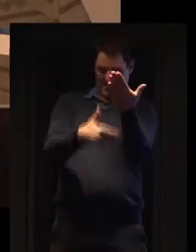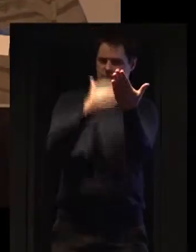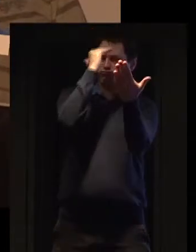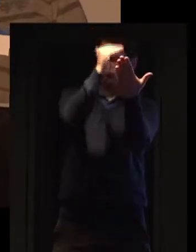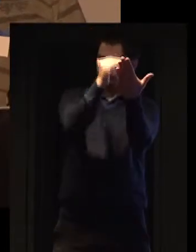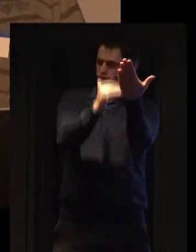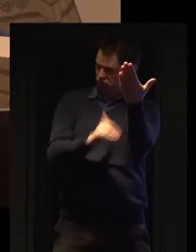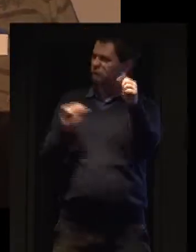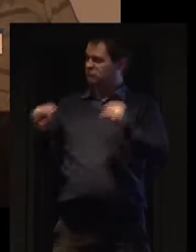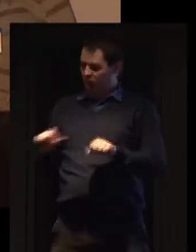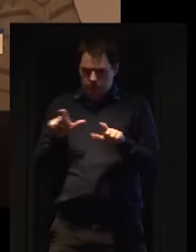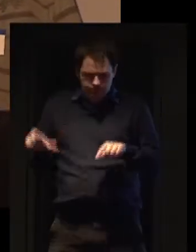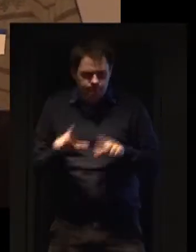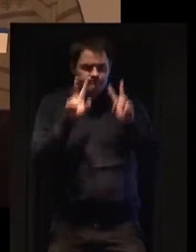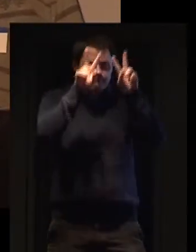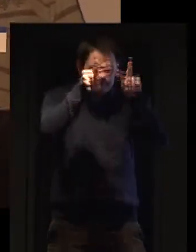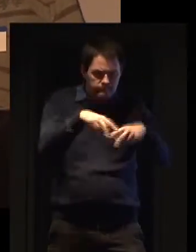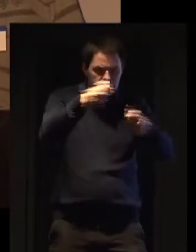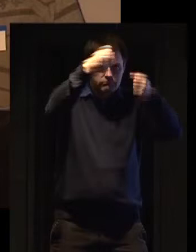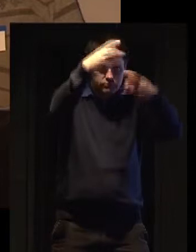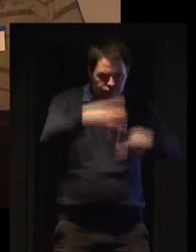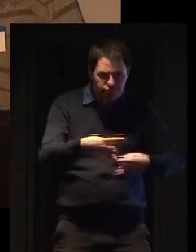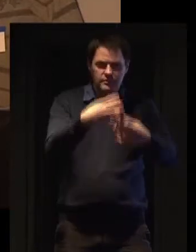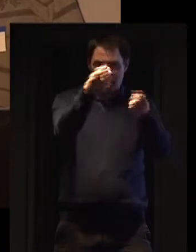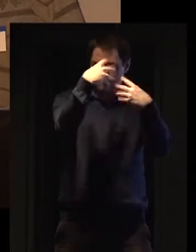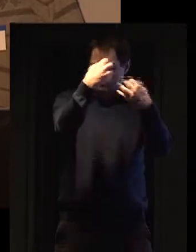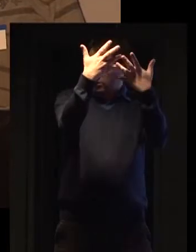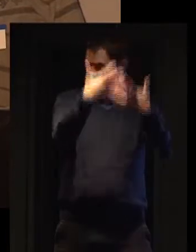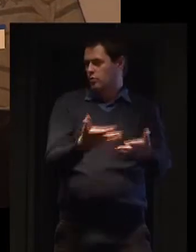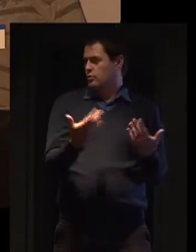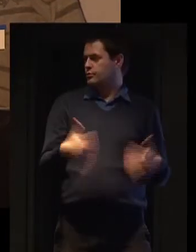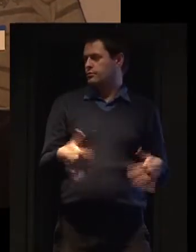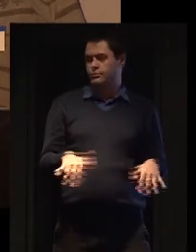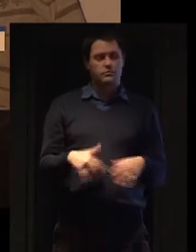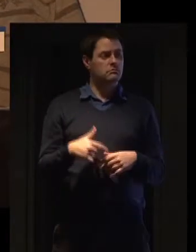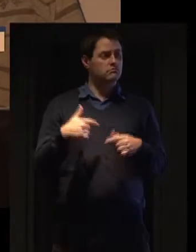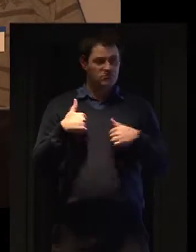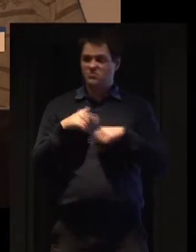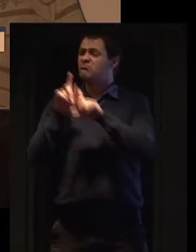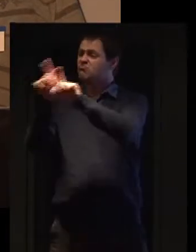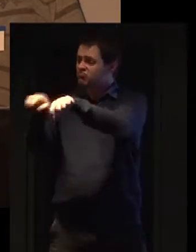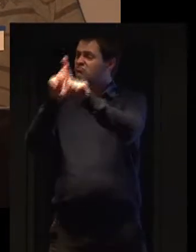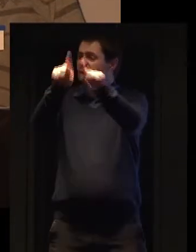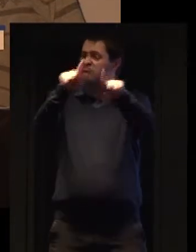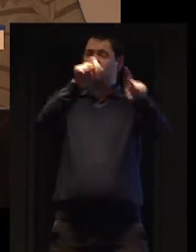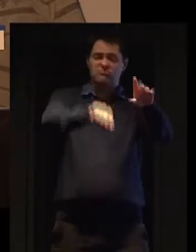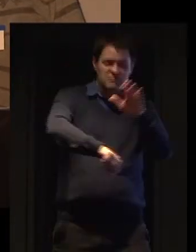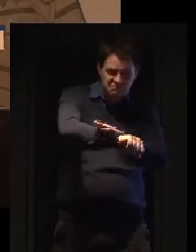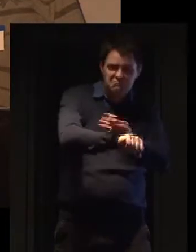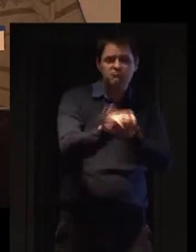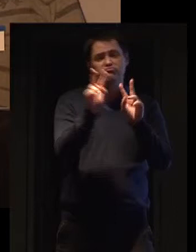the local media, and from the Śląsk Wrocław Club. We go to away games by